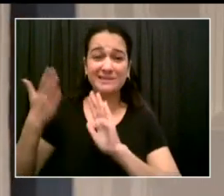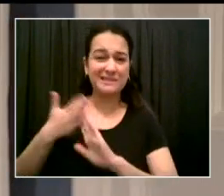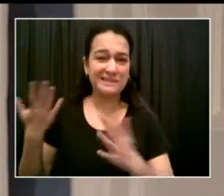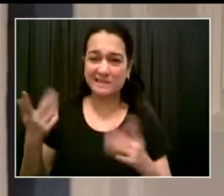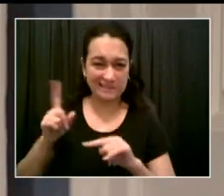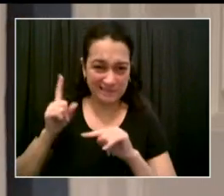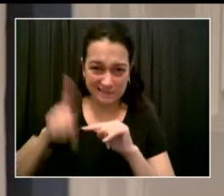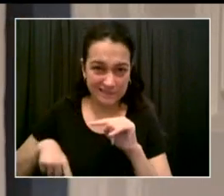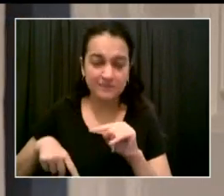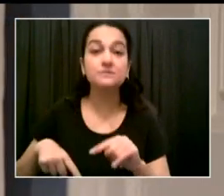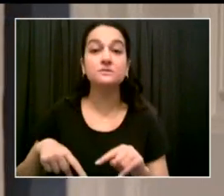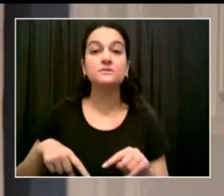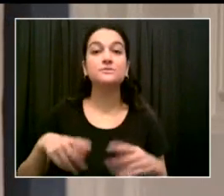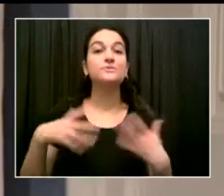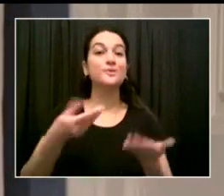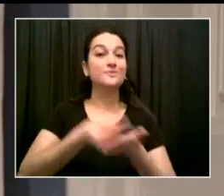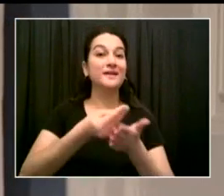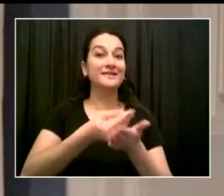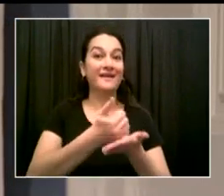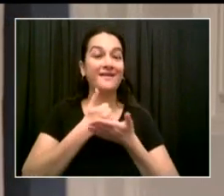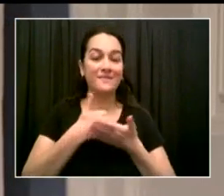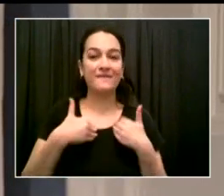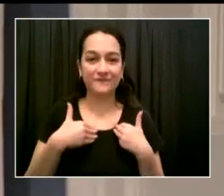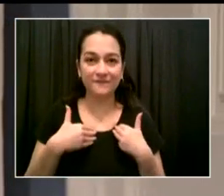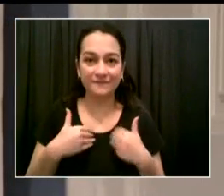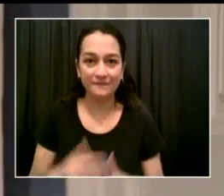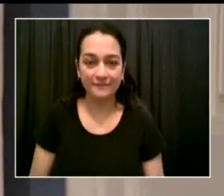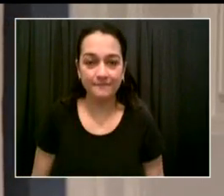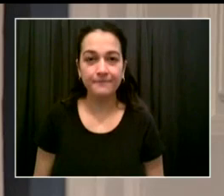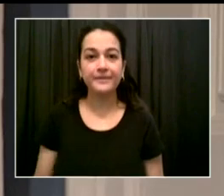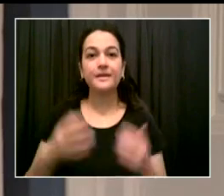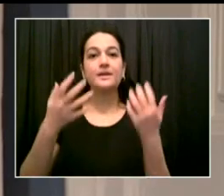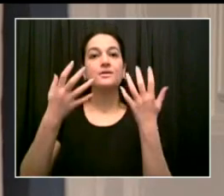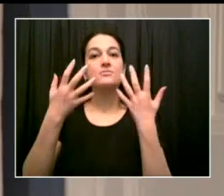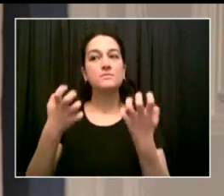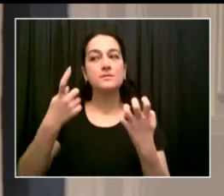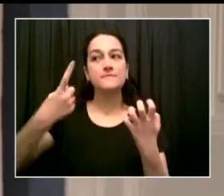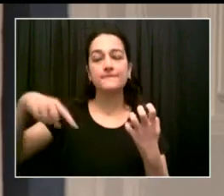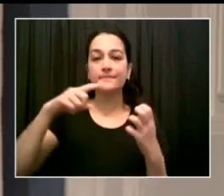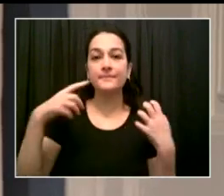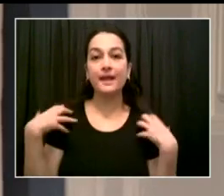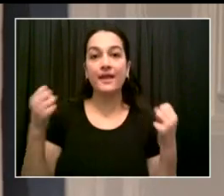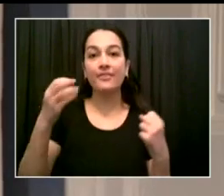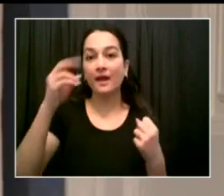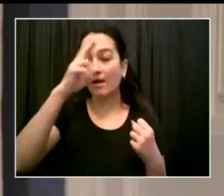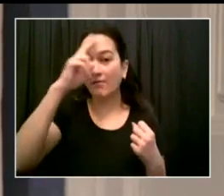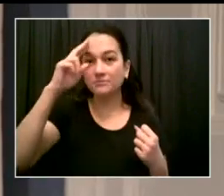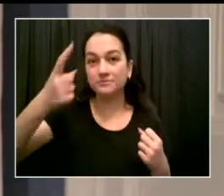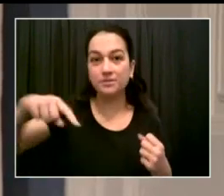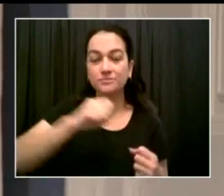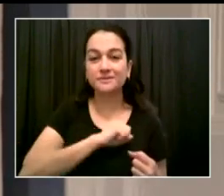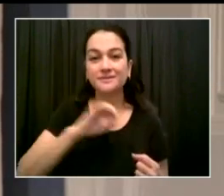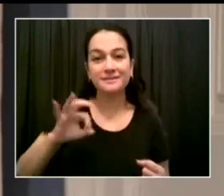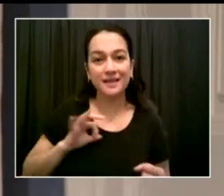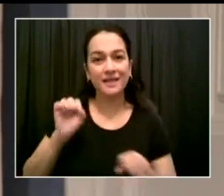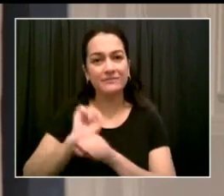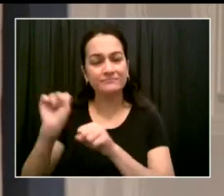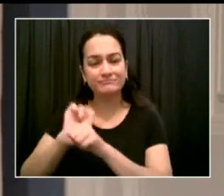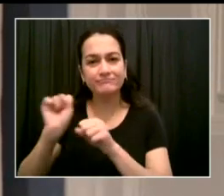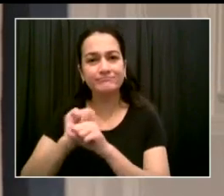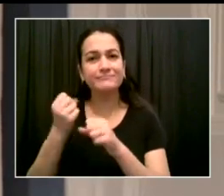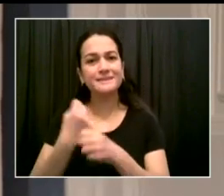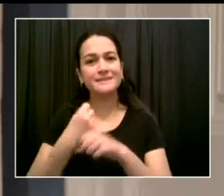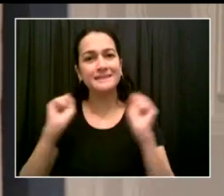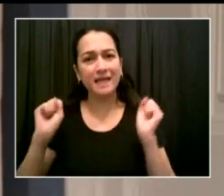health and hospitals tripled the size of our ICUs to accommodate ventilated patients. We pushed to our limit, but we never